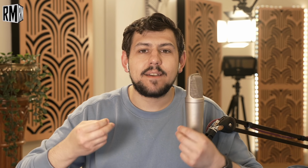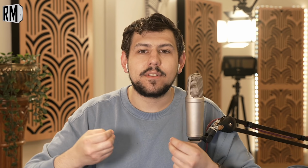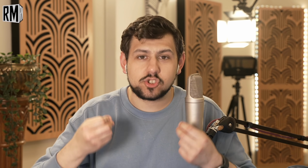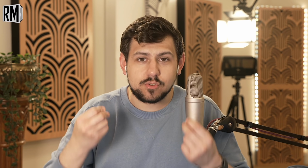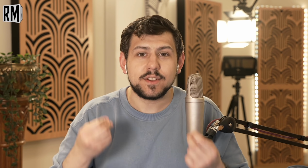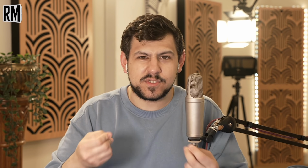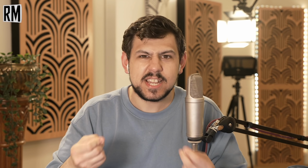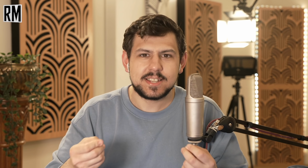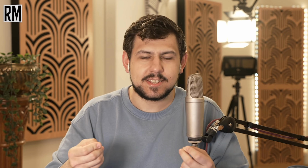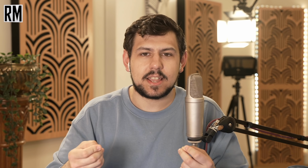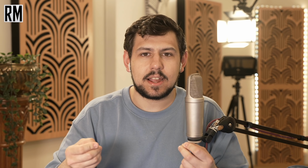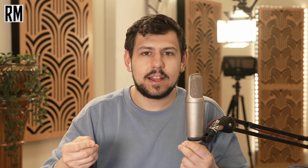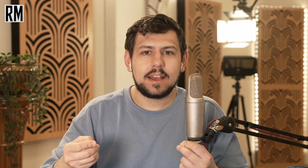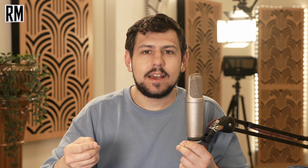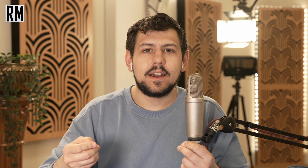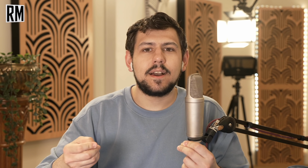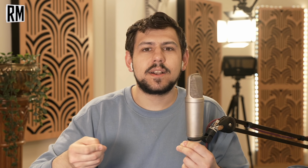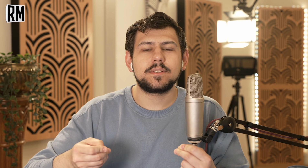They have a shred of dignity,